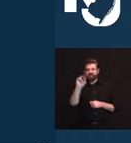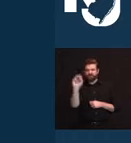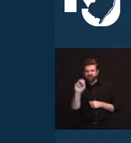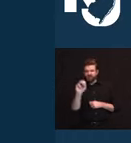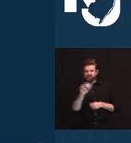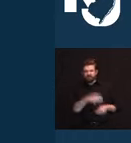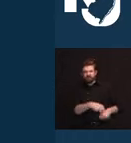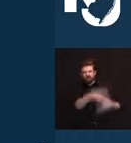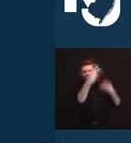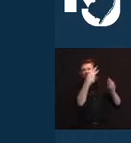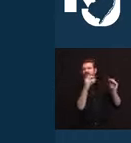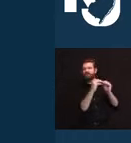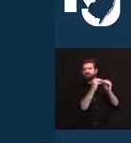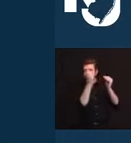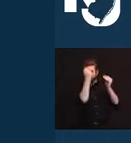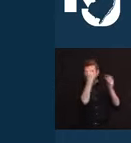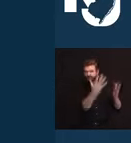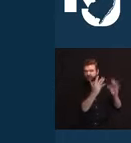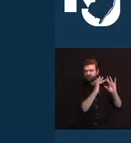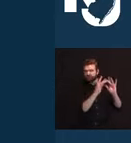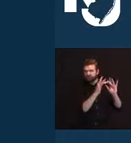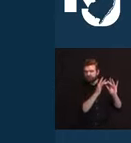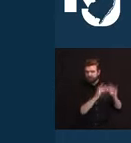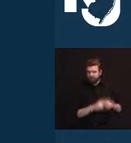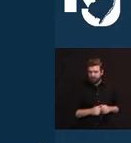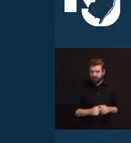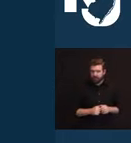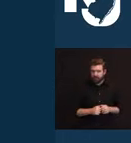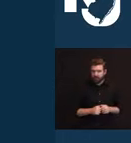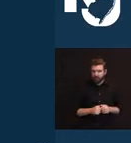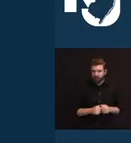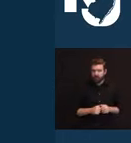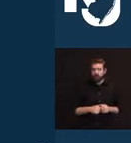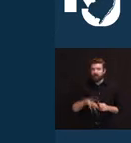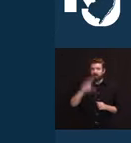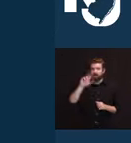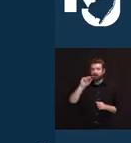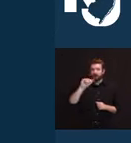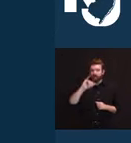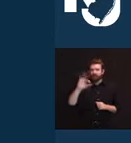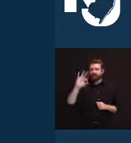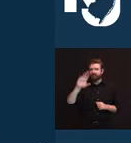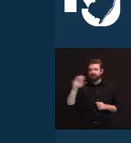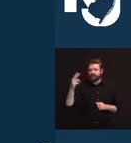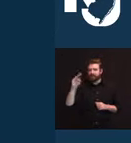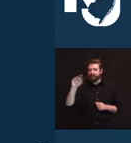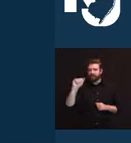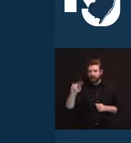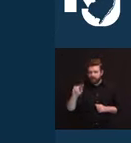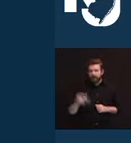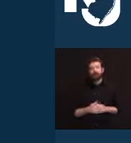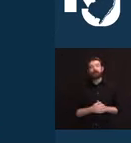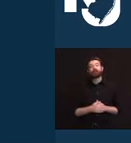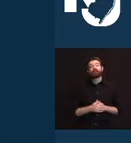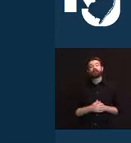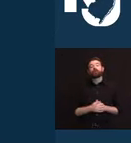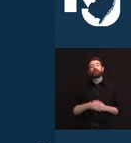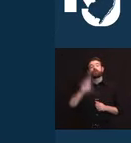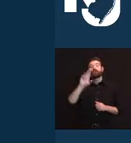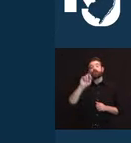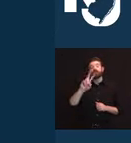Friedman, one of your chaplains, Colonel of Interfaith Urgent Care, and the Reverend Dr. Melvin Wilson and the First